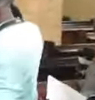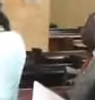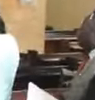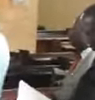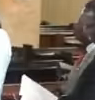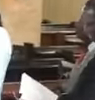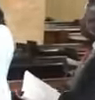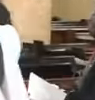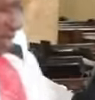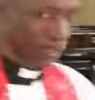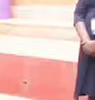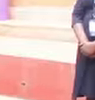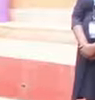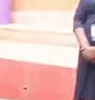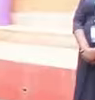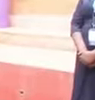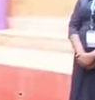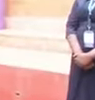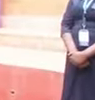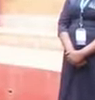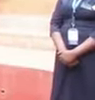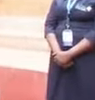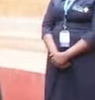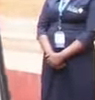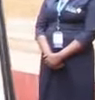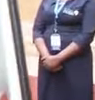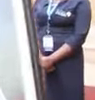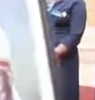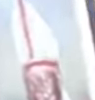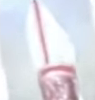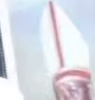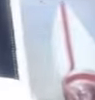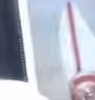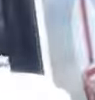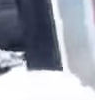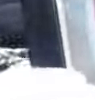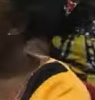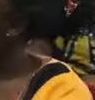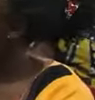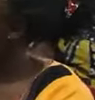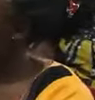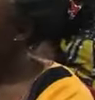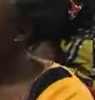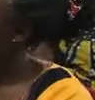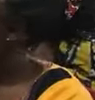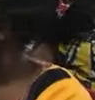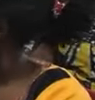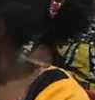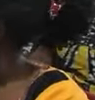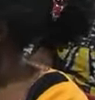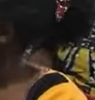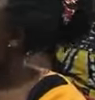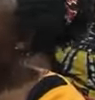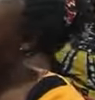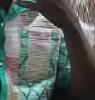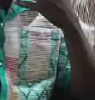send him off. Okay. Finally, Archbishop, just briefly, maybe in 1 minute. It is, to me, I see it